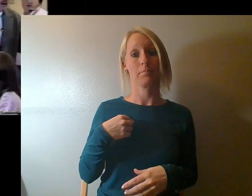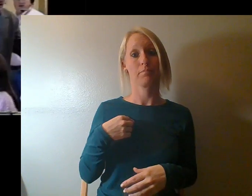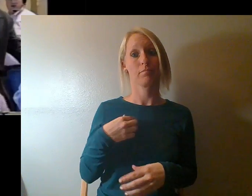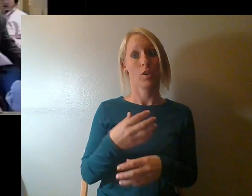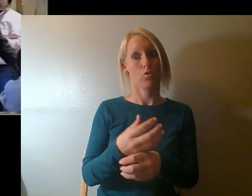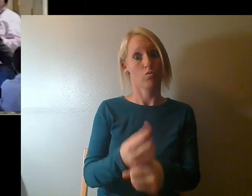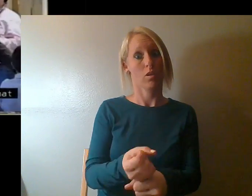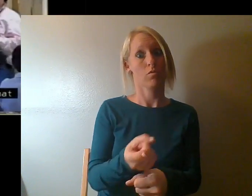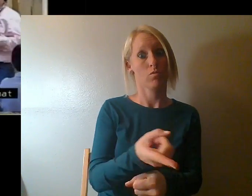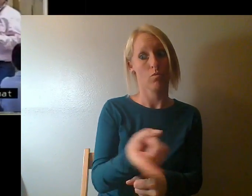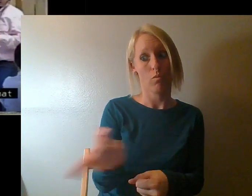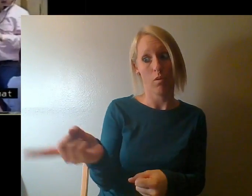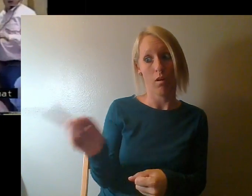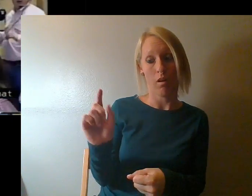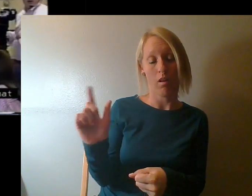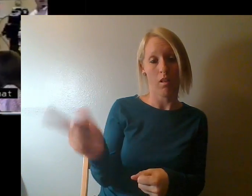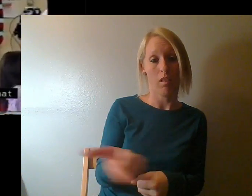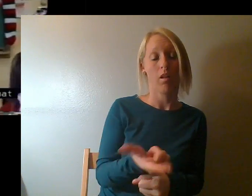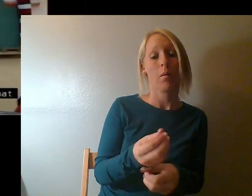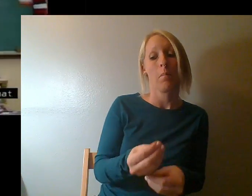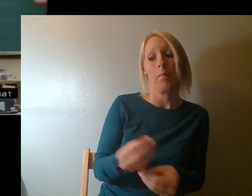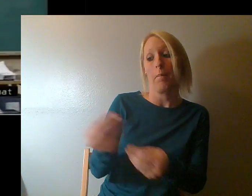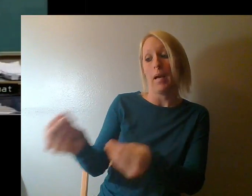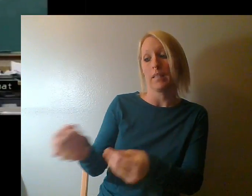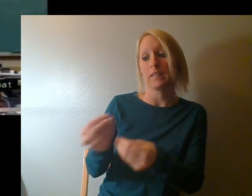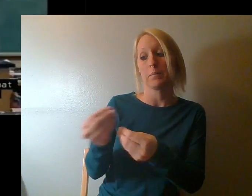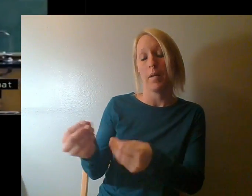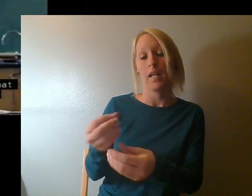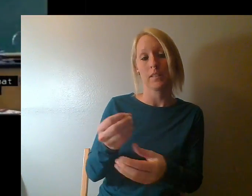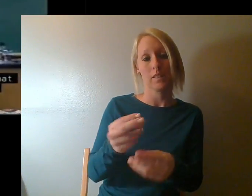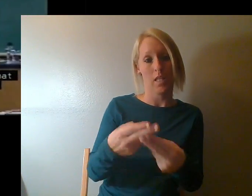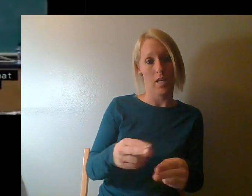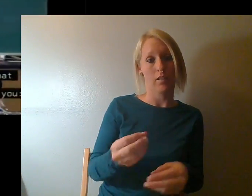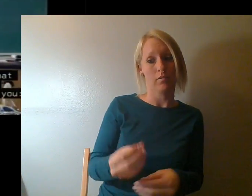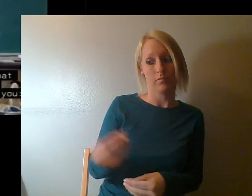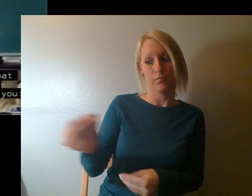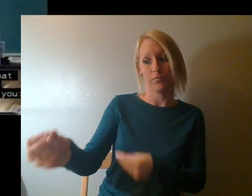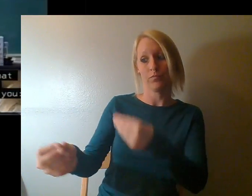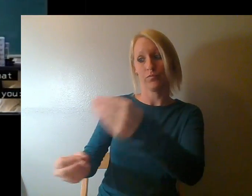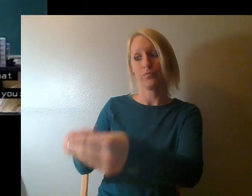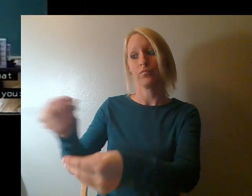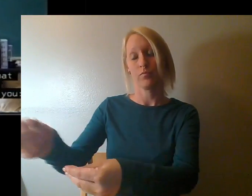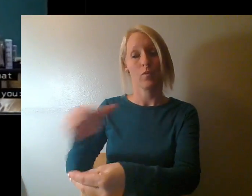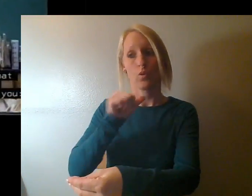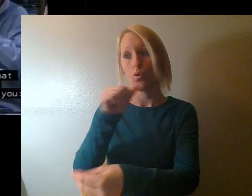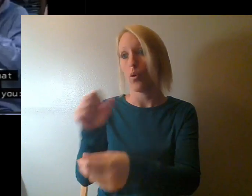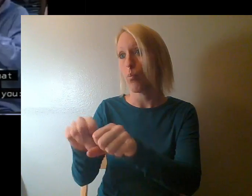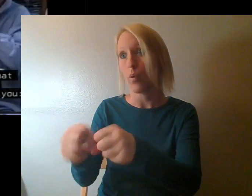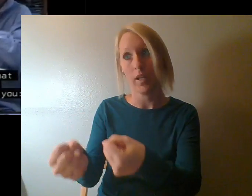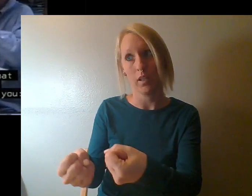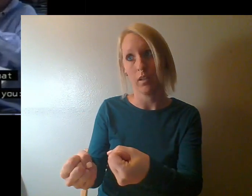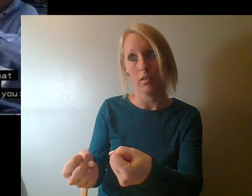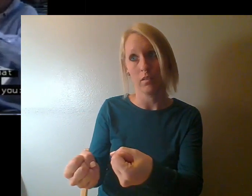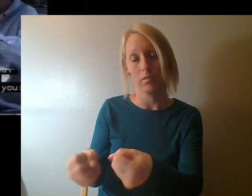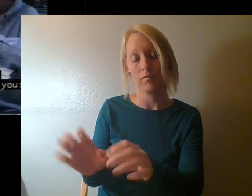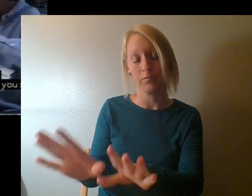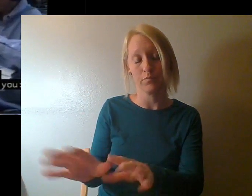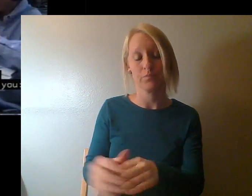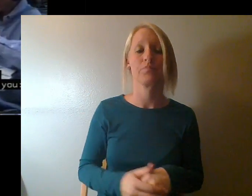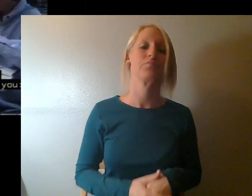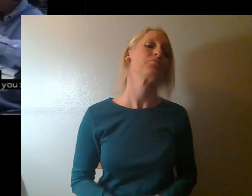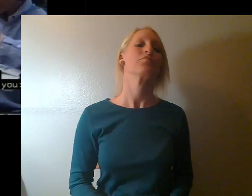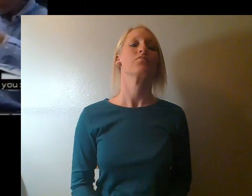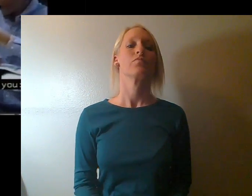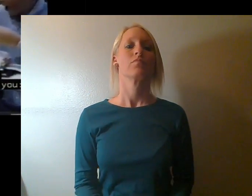All right? Now, while they're doing that, let me show you something. Now, here's my question to you. What would